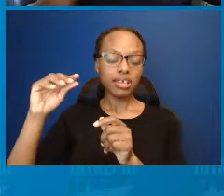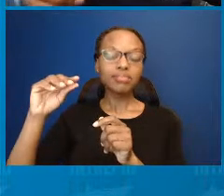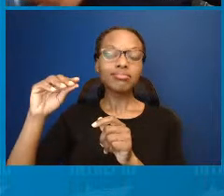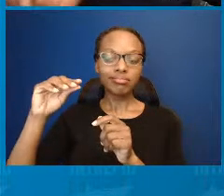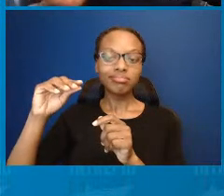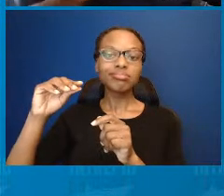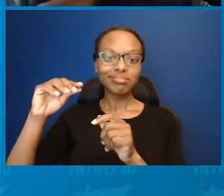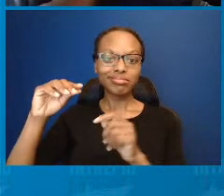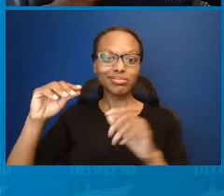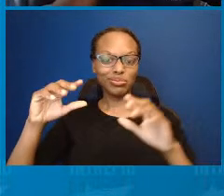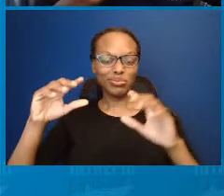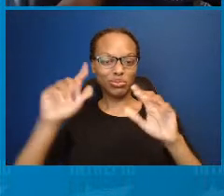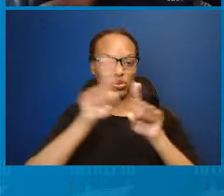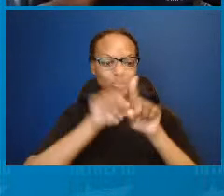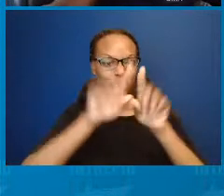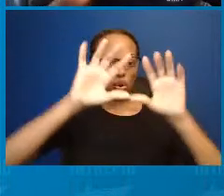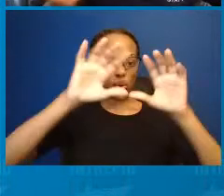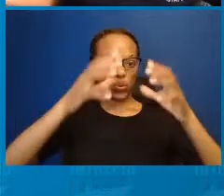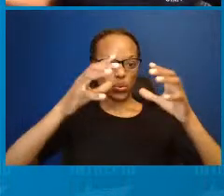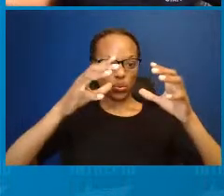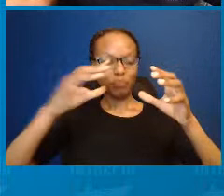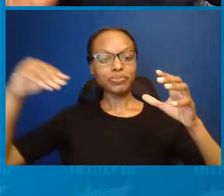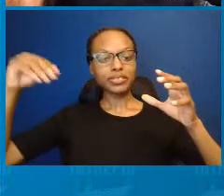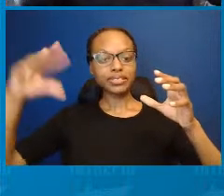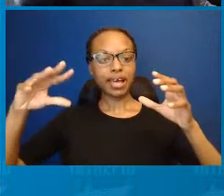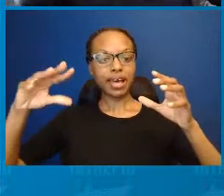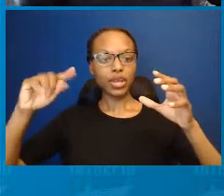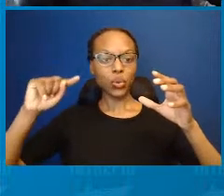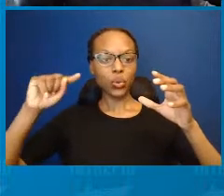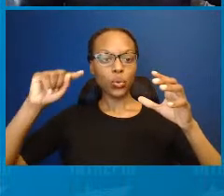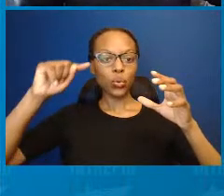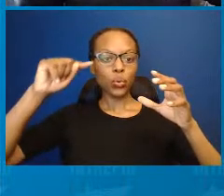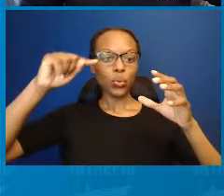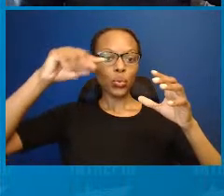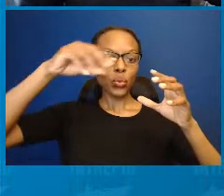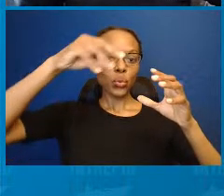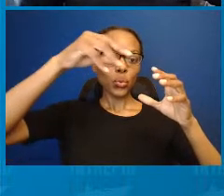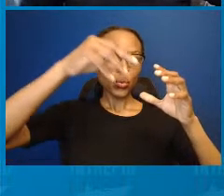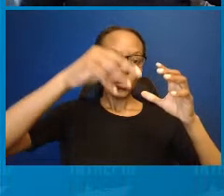year, groupings of about 3 months, right? And so,